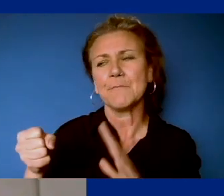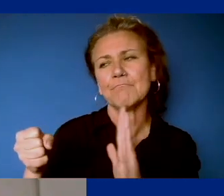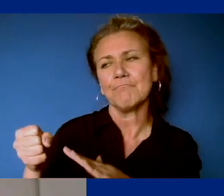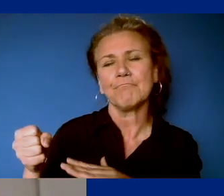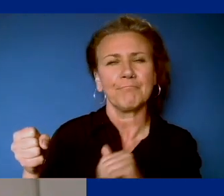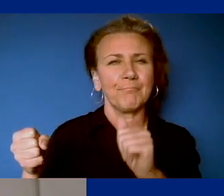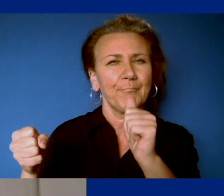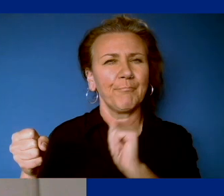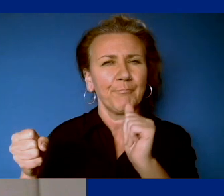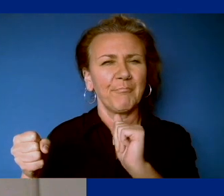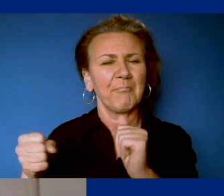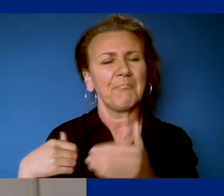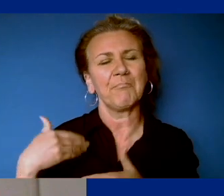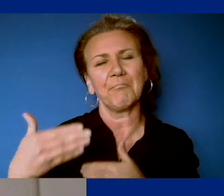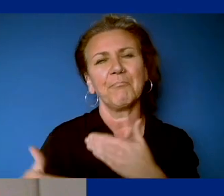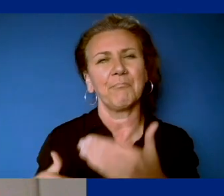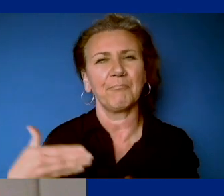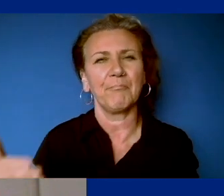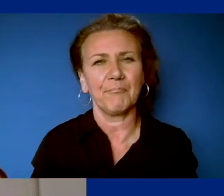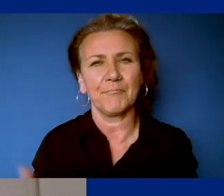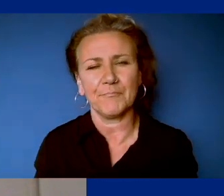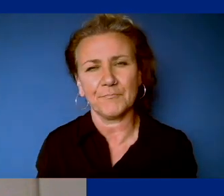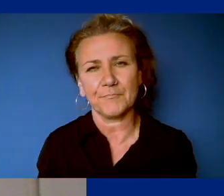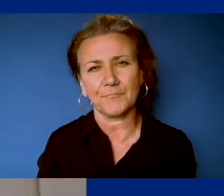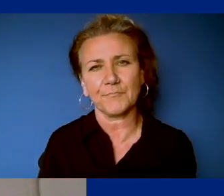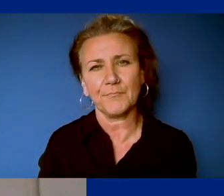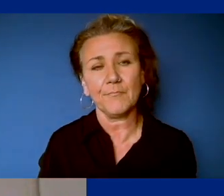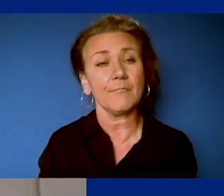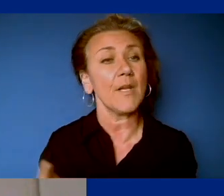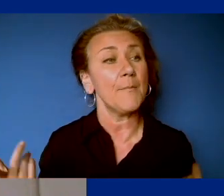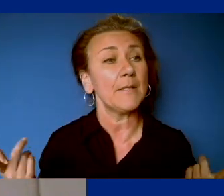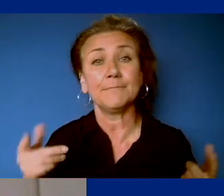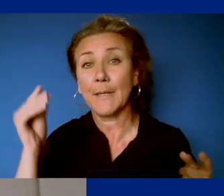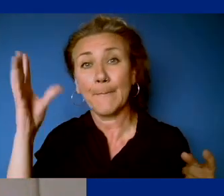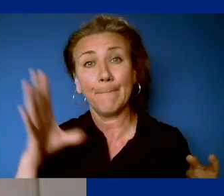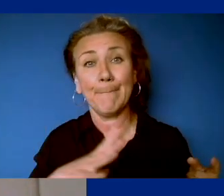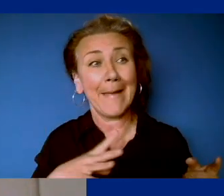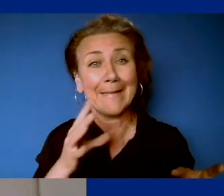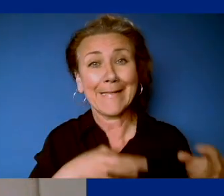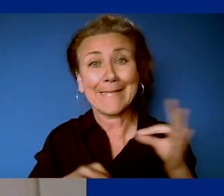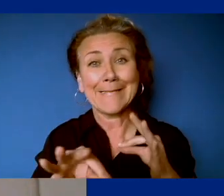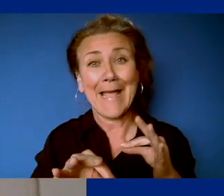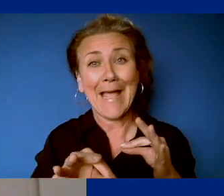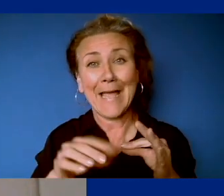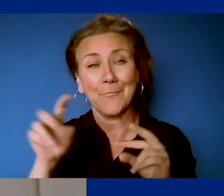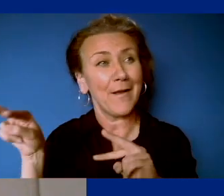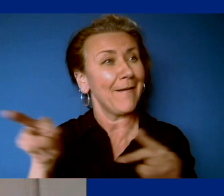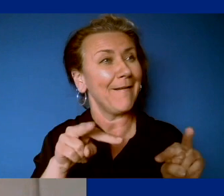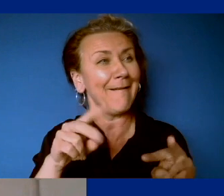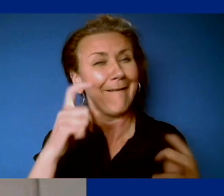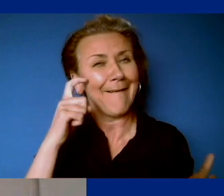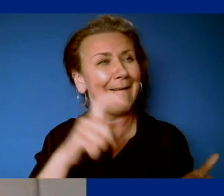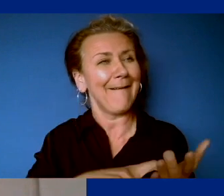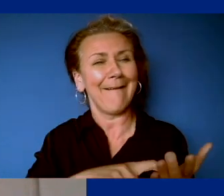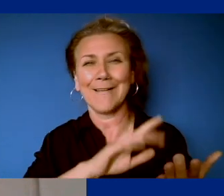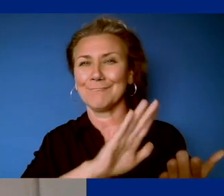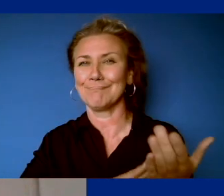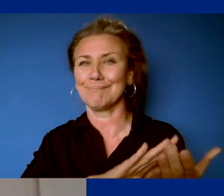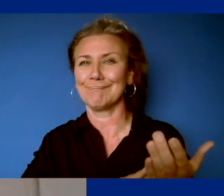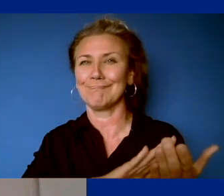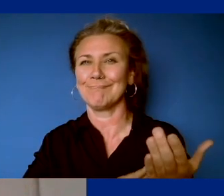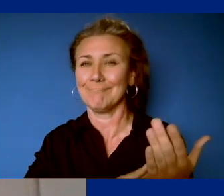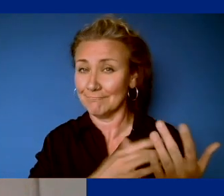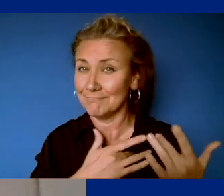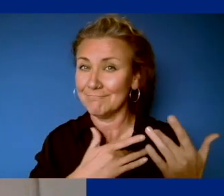of the fast lane and told to make do with driving on the shoulder. Men, meanwhile, are celebrated as they